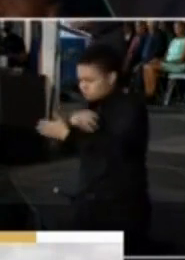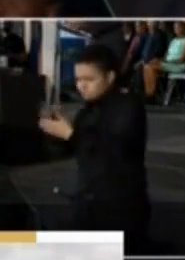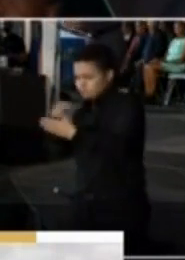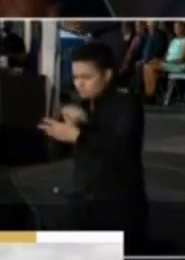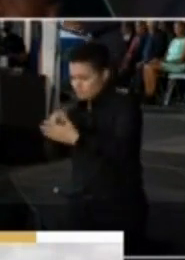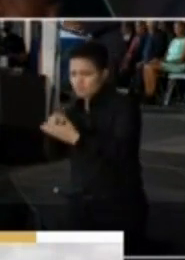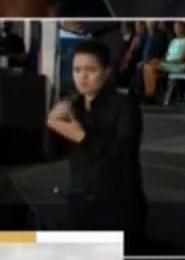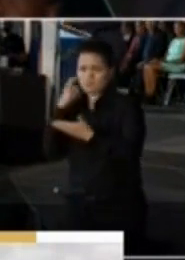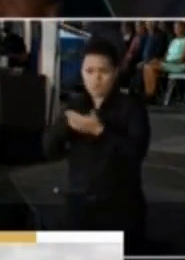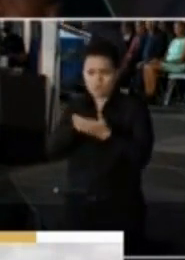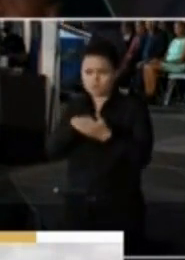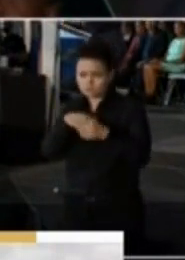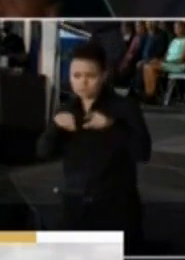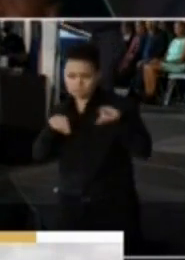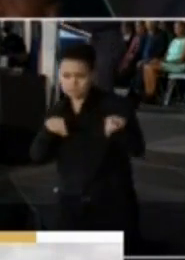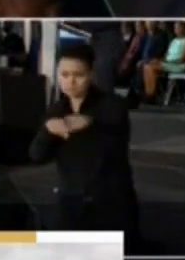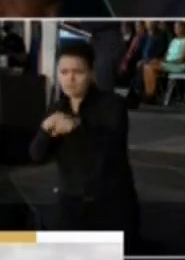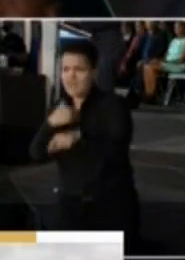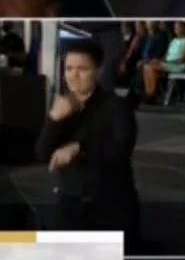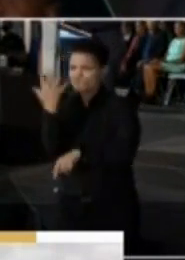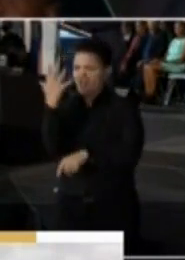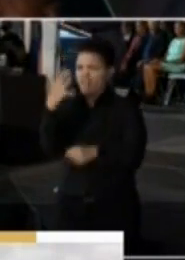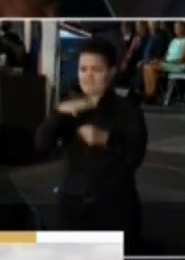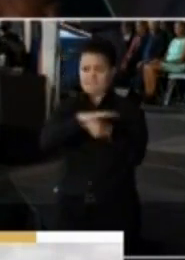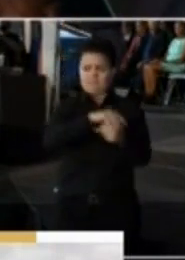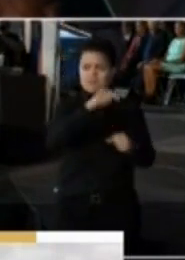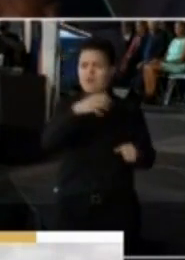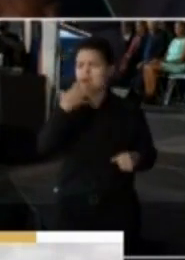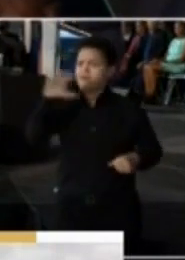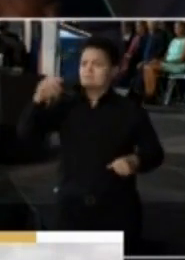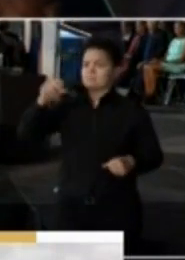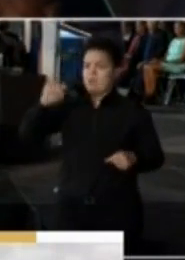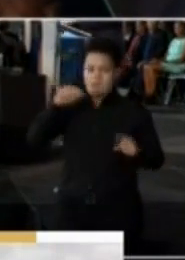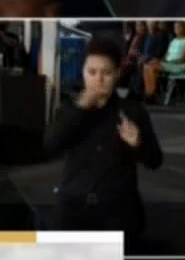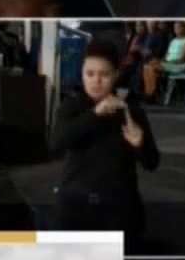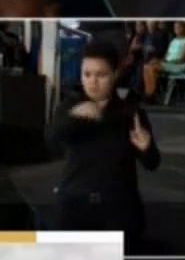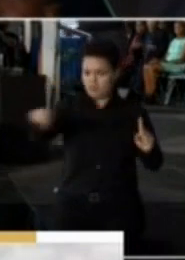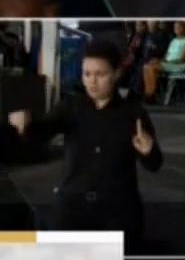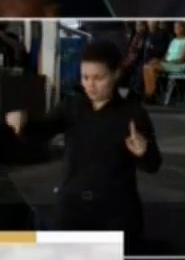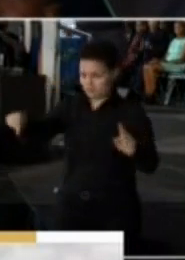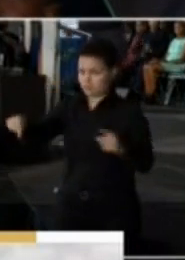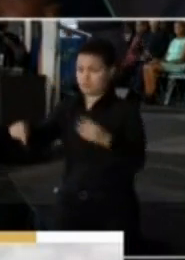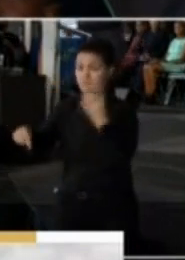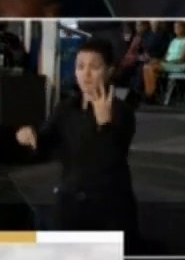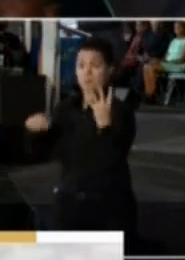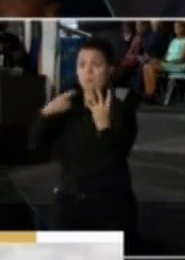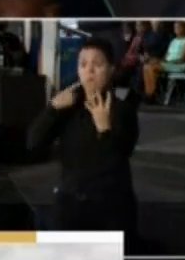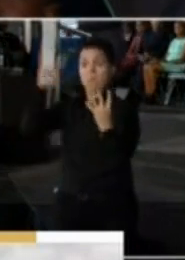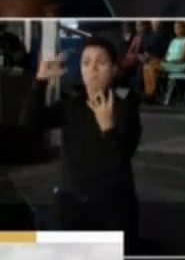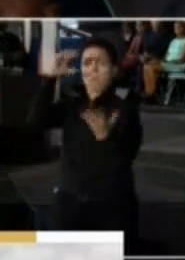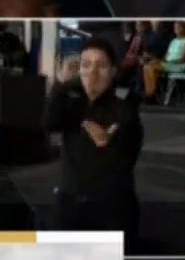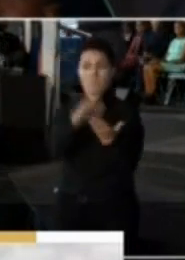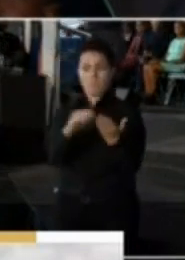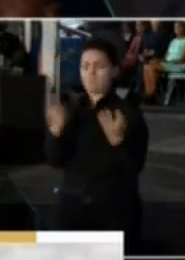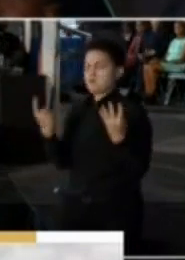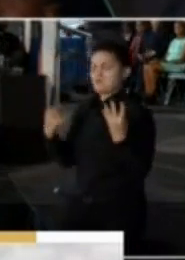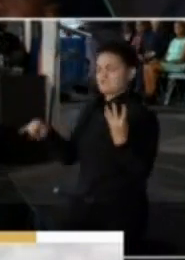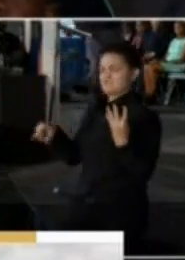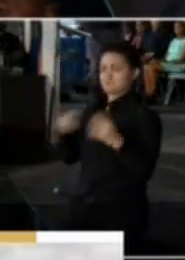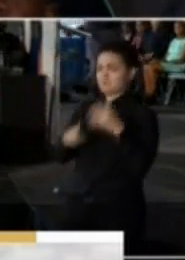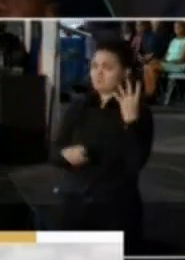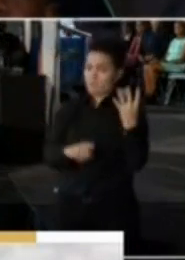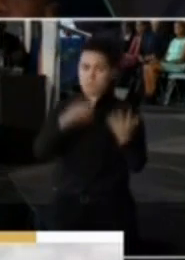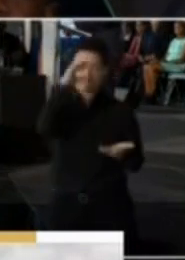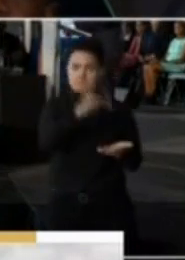5 areas where it had been occurring most often, and they're now expanding this model to other hotspots. What